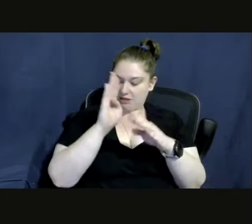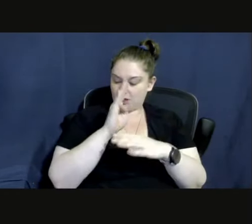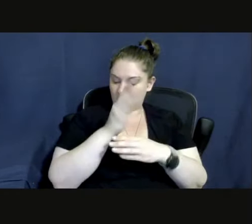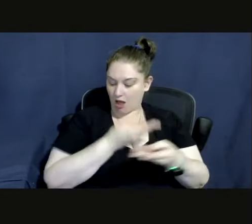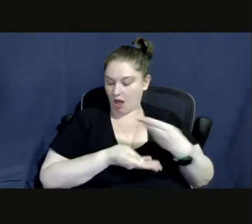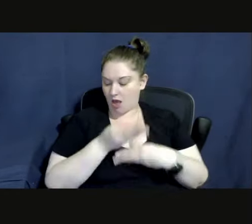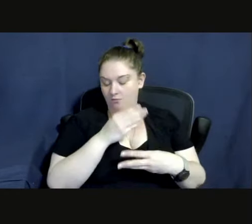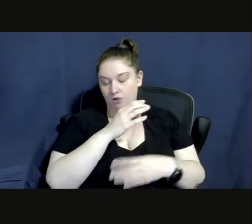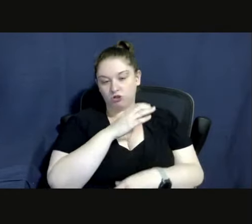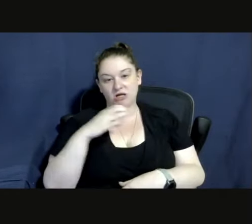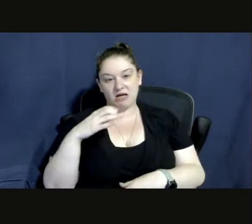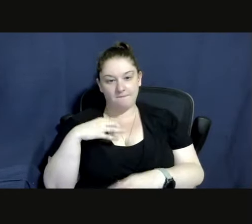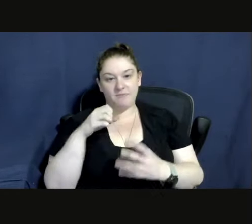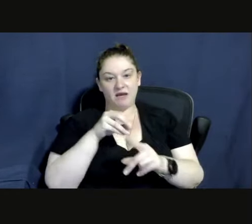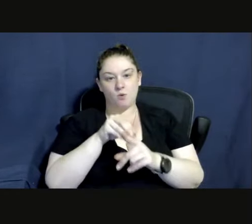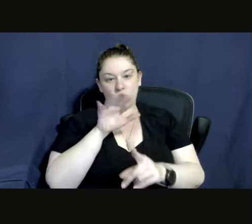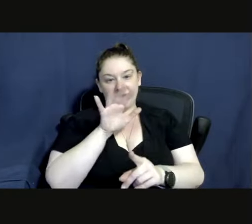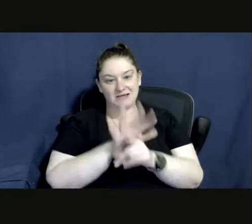occur in November